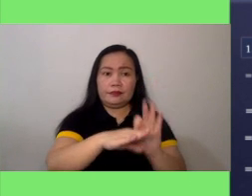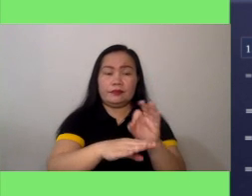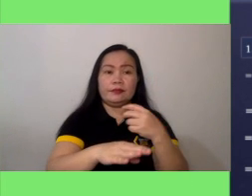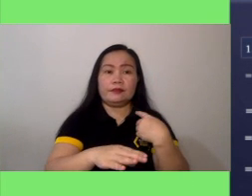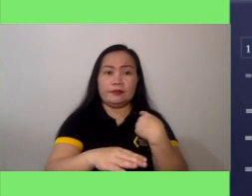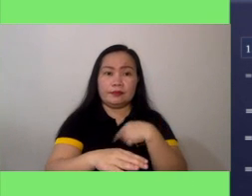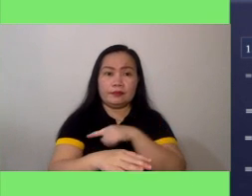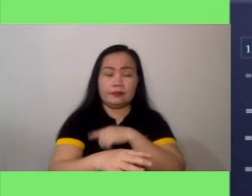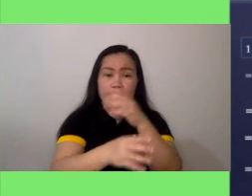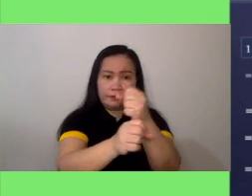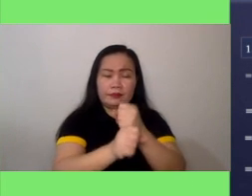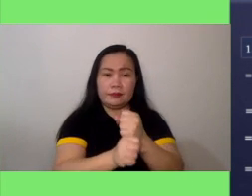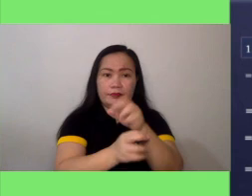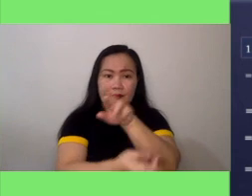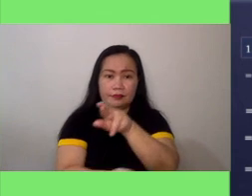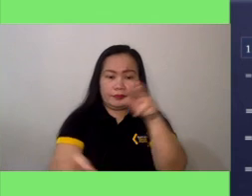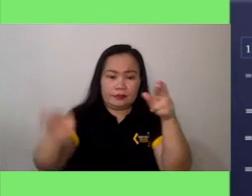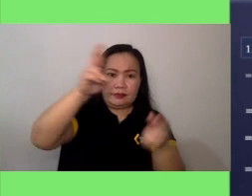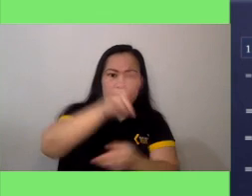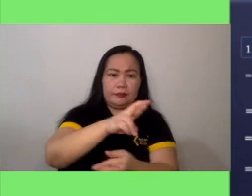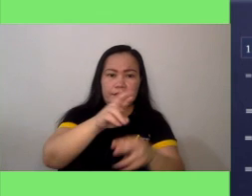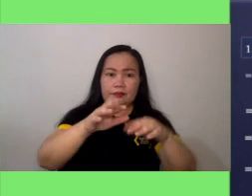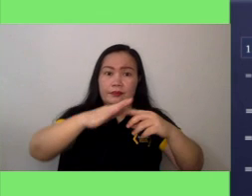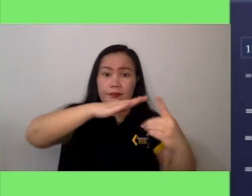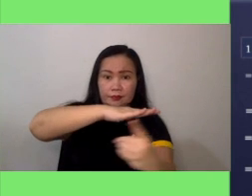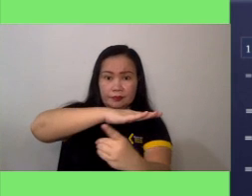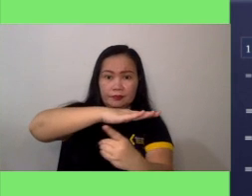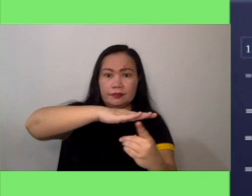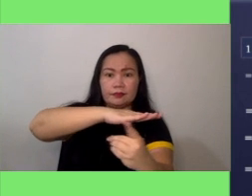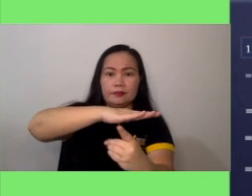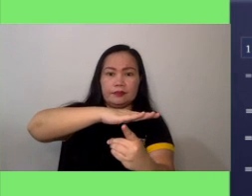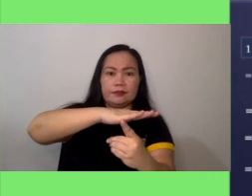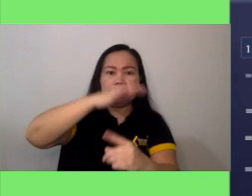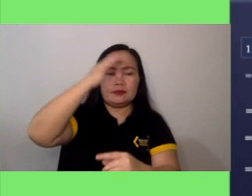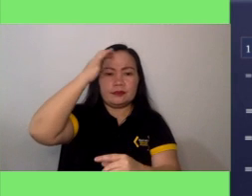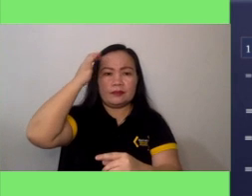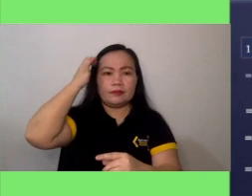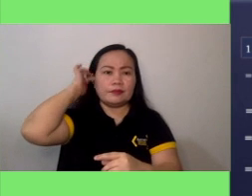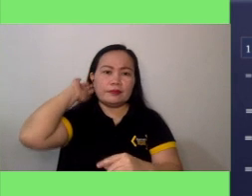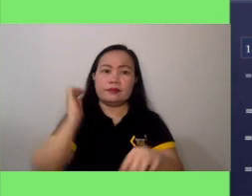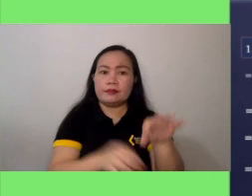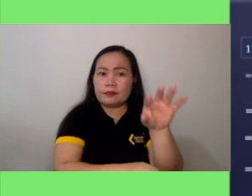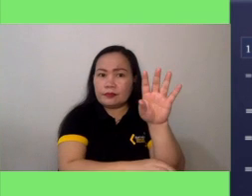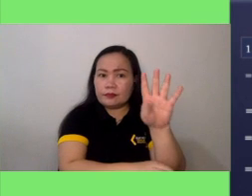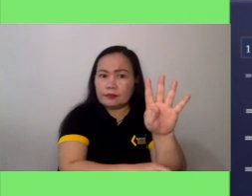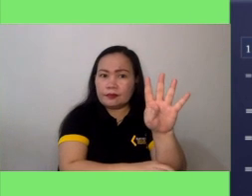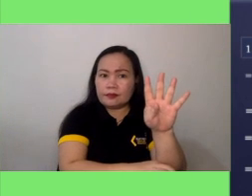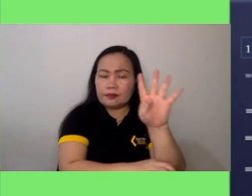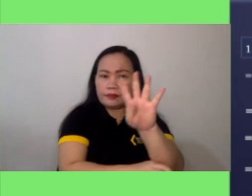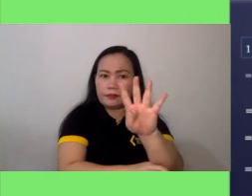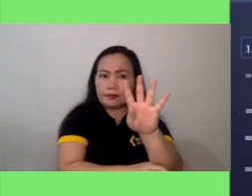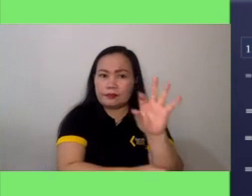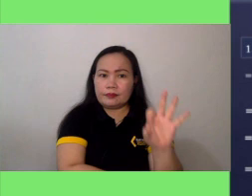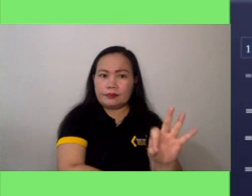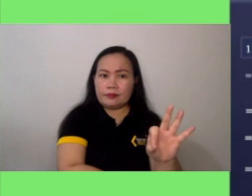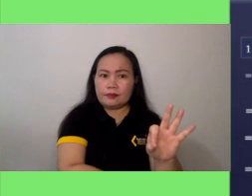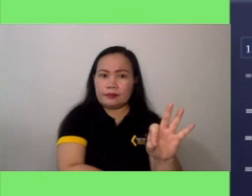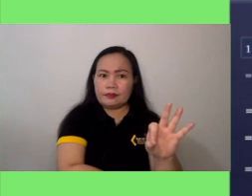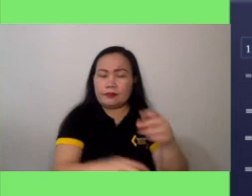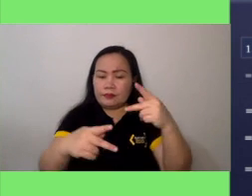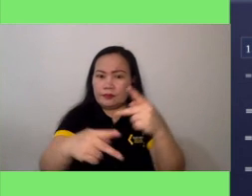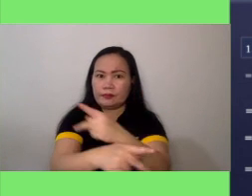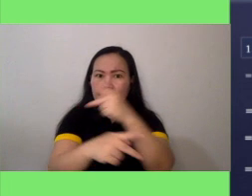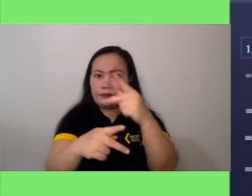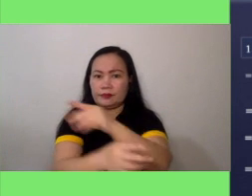fractions, we are getting the reciprocal of our denominator. So, 44 divided by 9, and